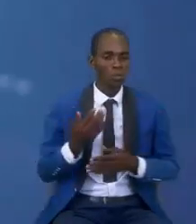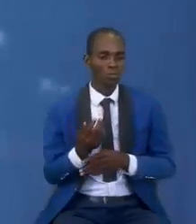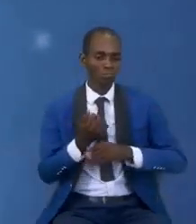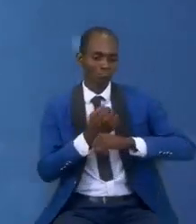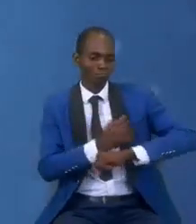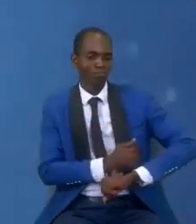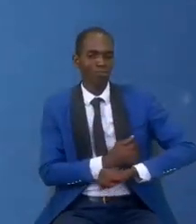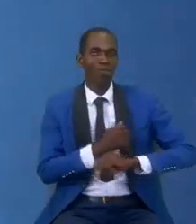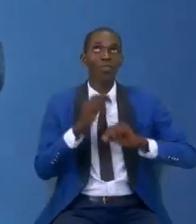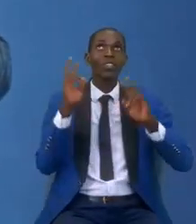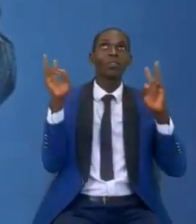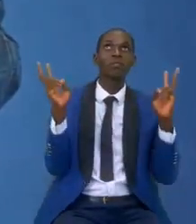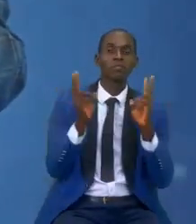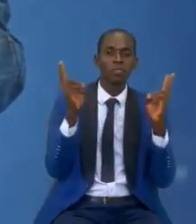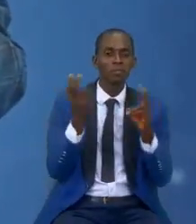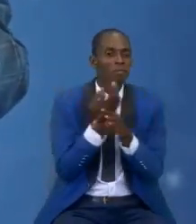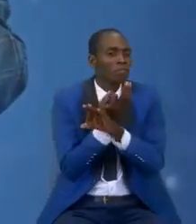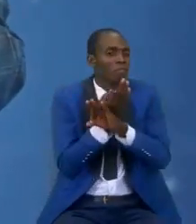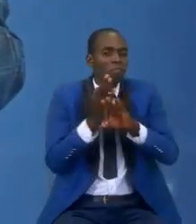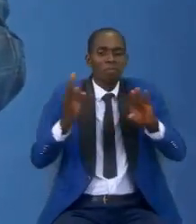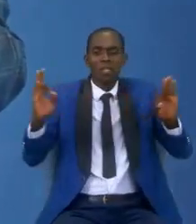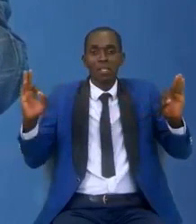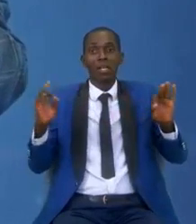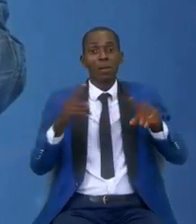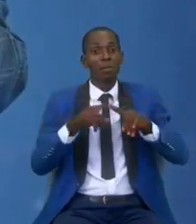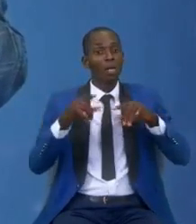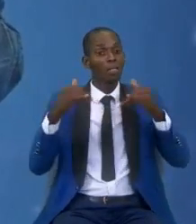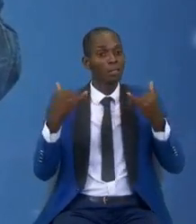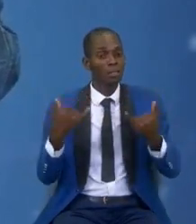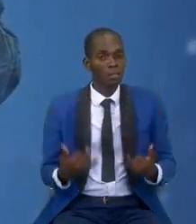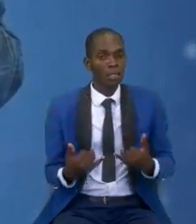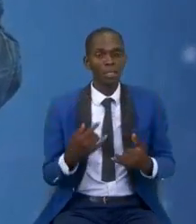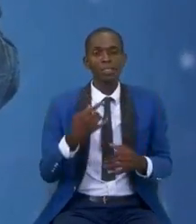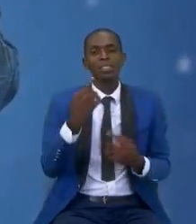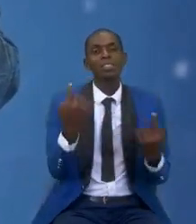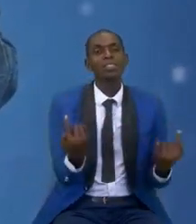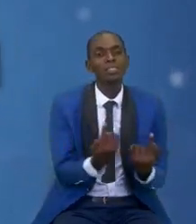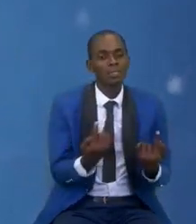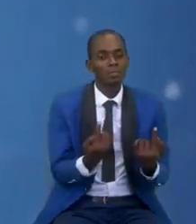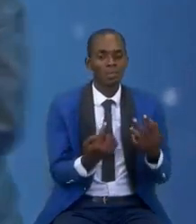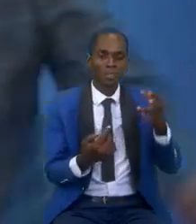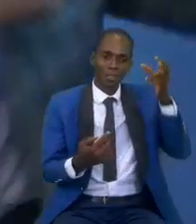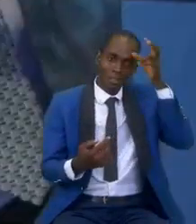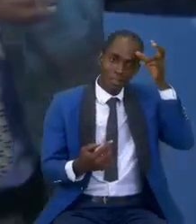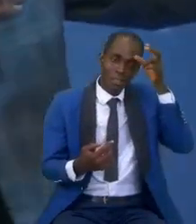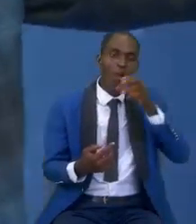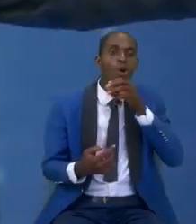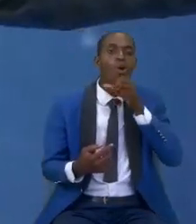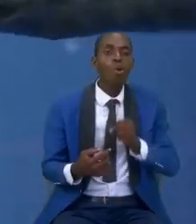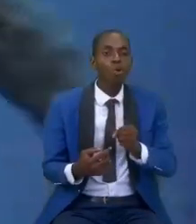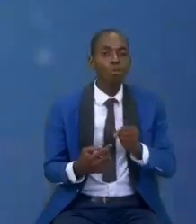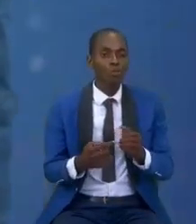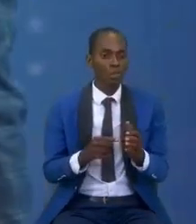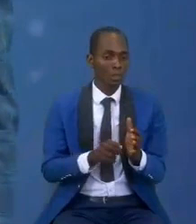says, since Satan, the old serpent, the devil, the dragon, has pulled us